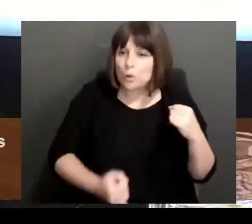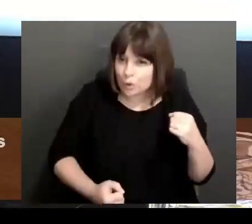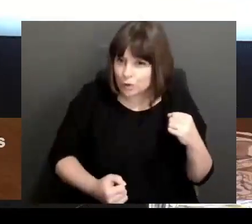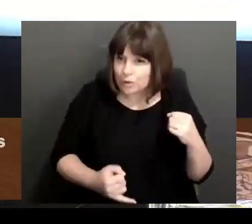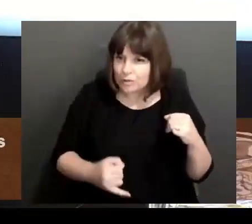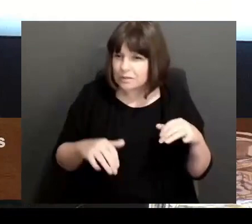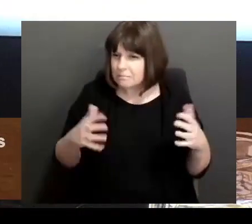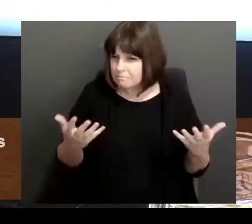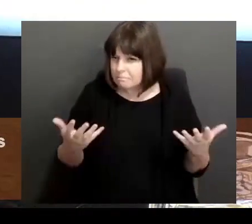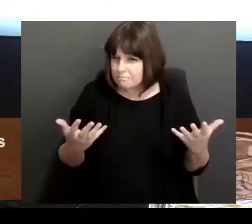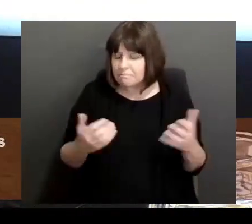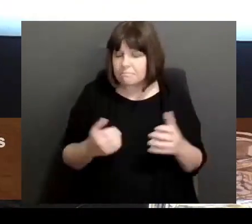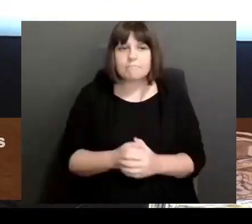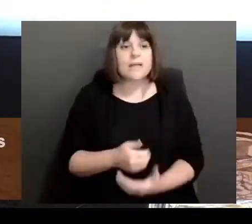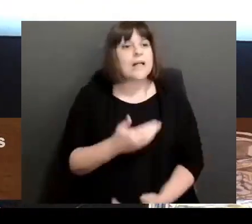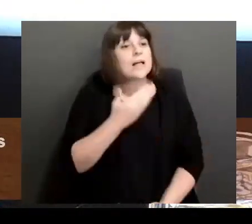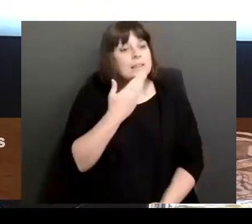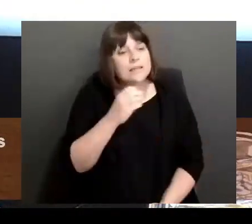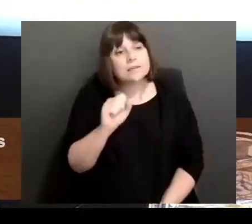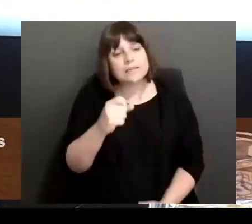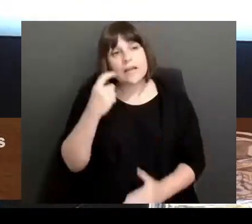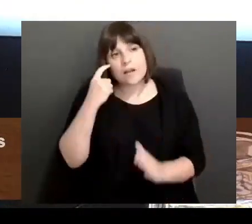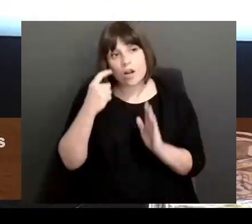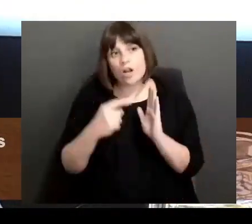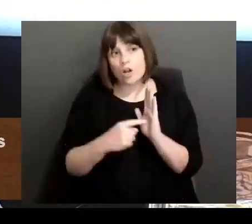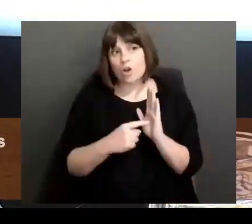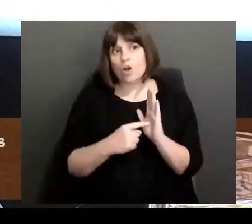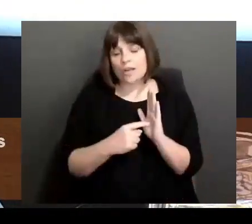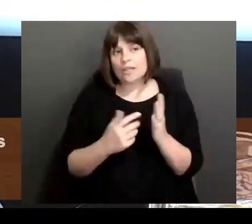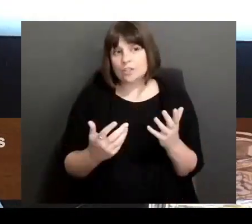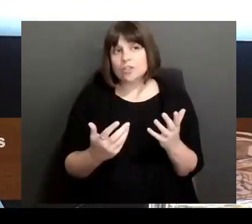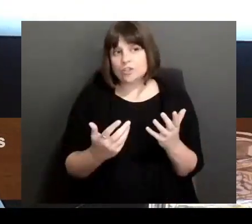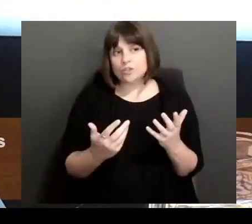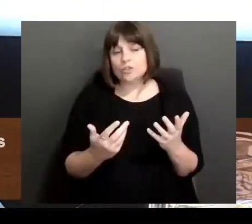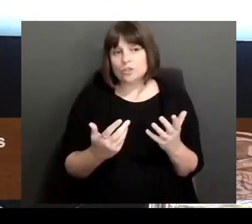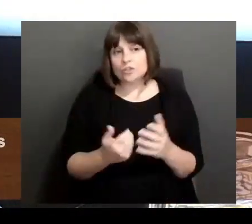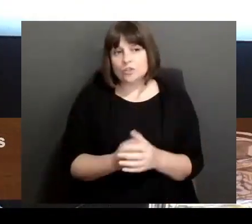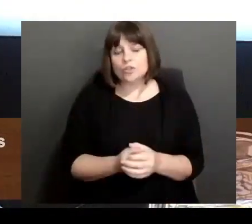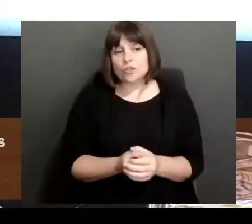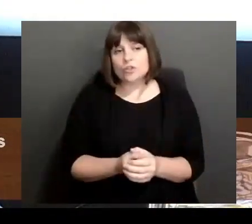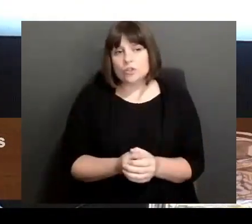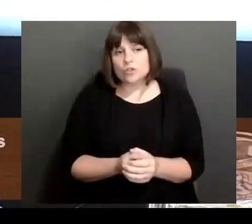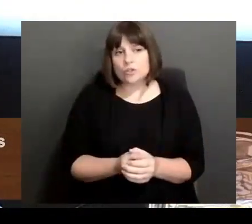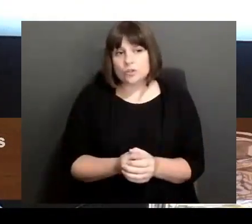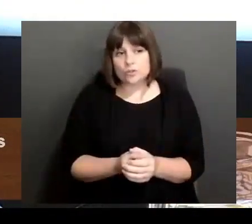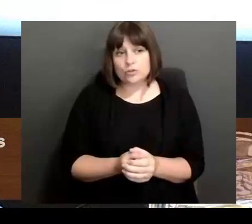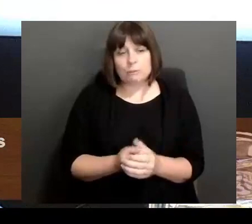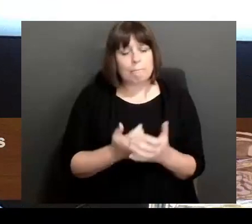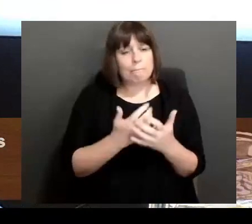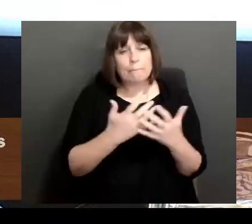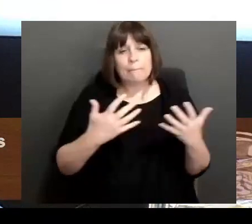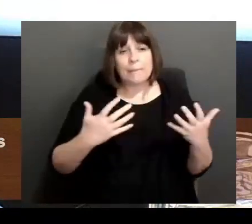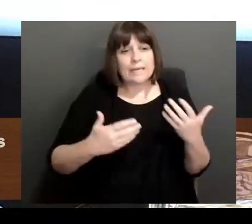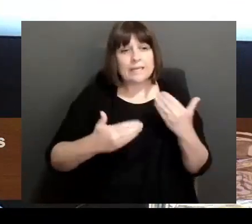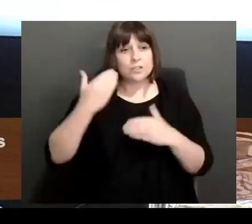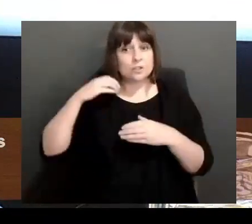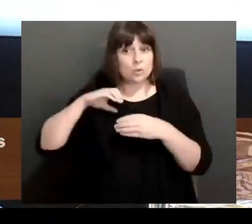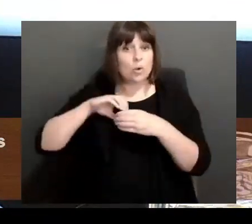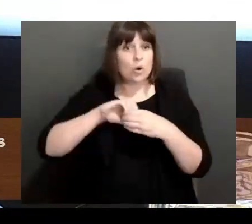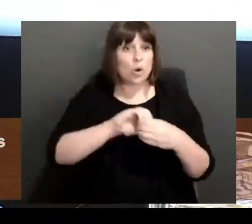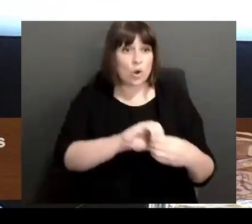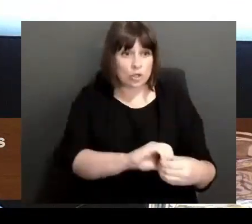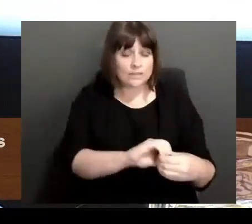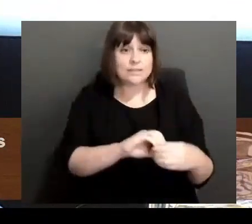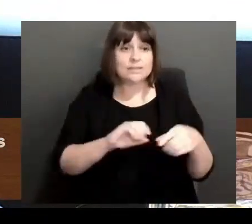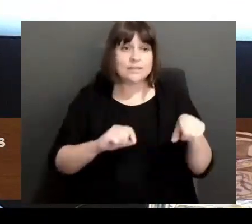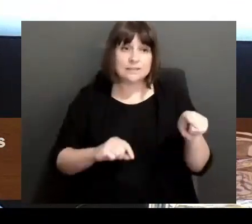Thank you. Yes, and I acknowledge that there are many traditional owners who are still aspire and have yet